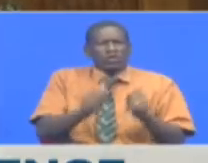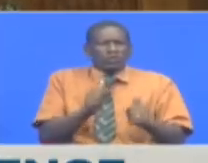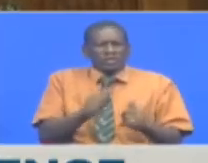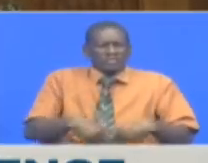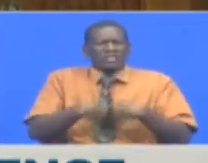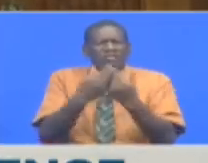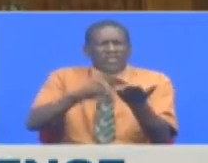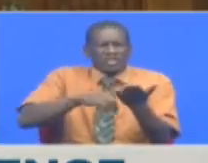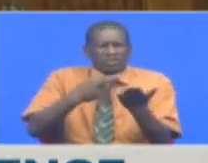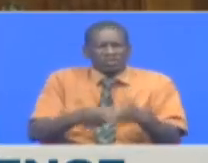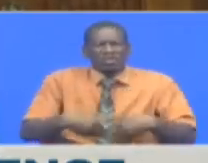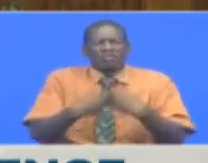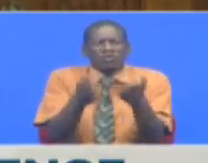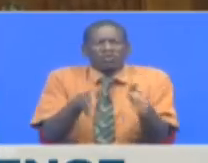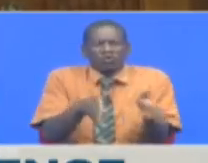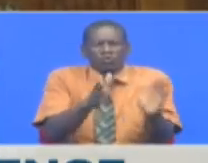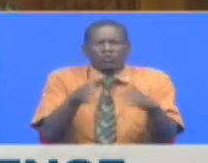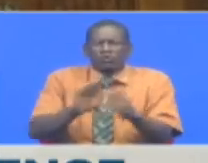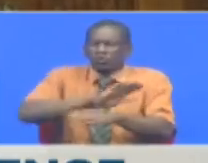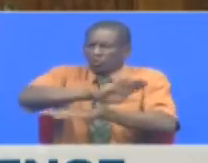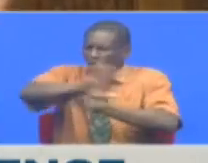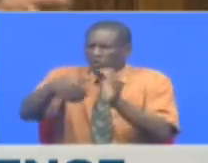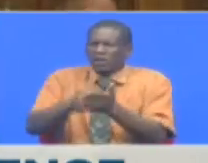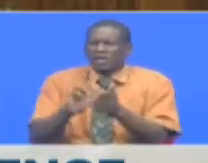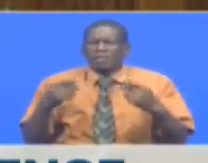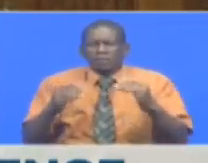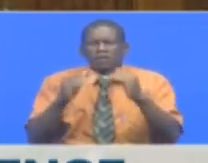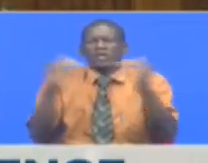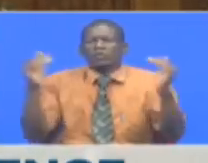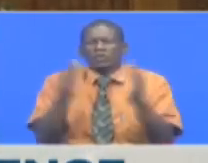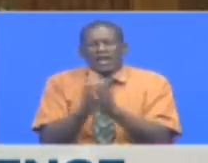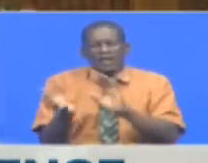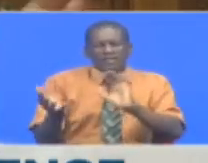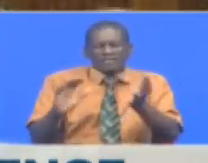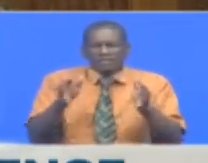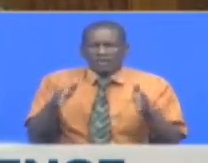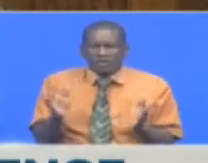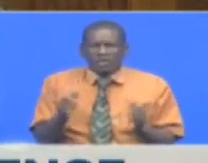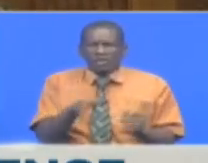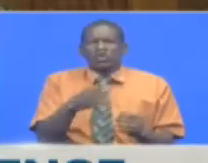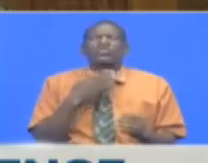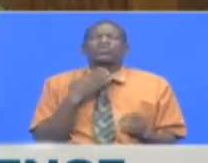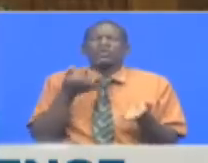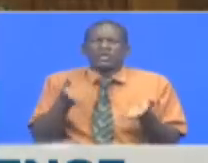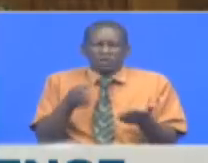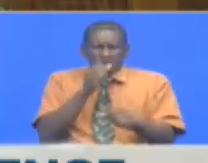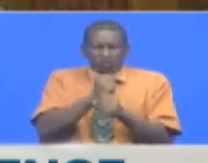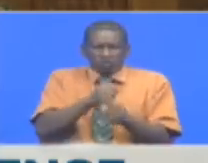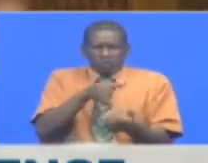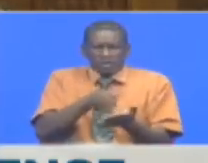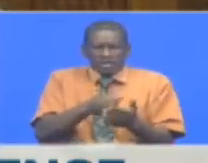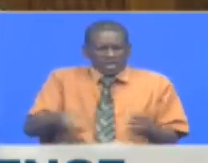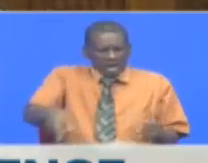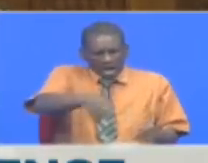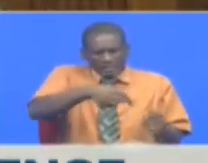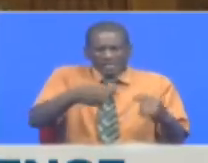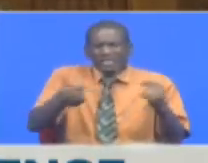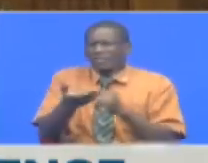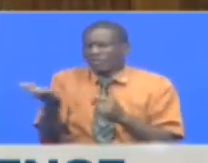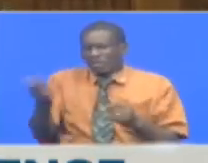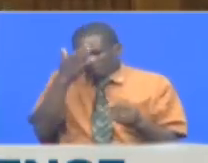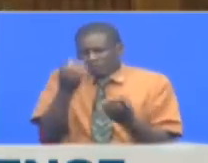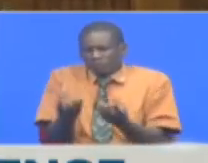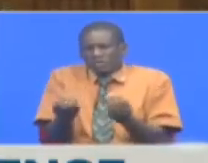resources, giving opportunities to every Kenyan equally and fairly. You want to now make it an us versus them, because it's an easy